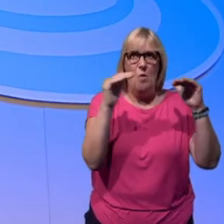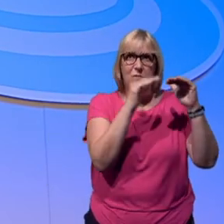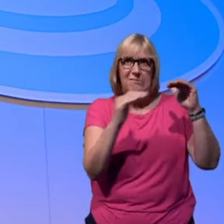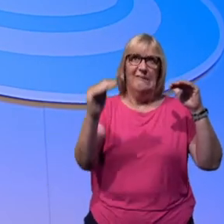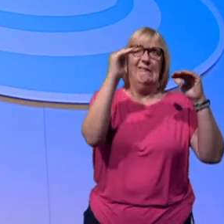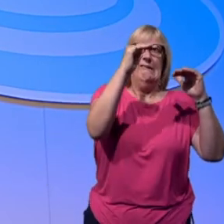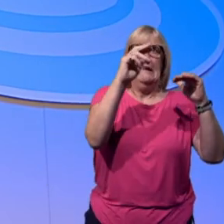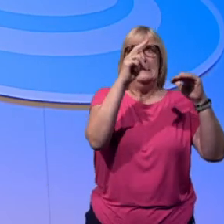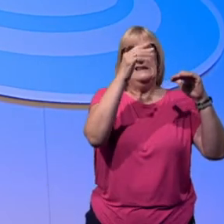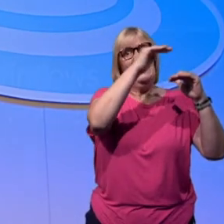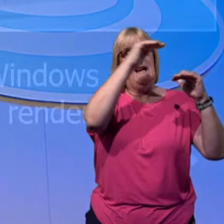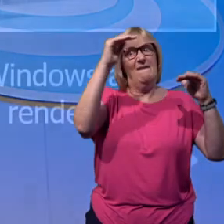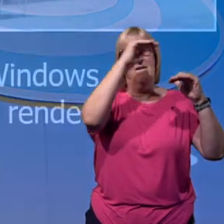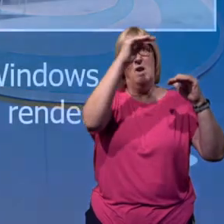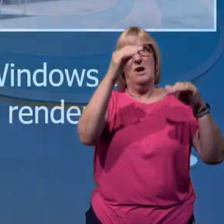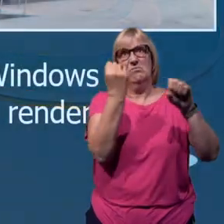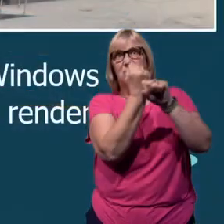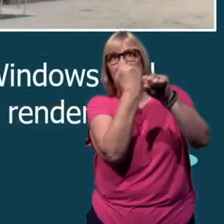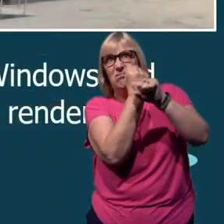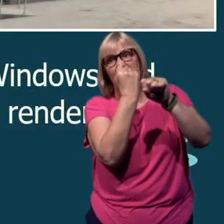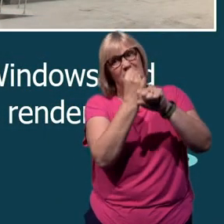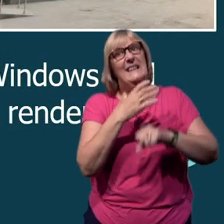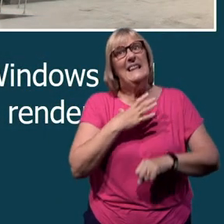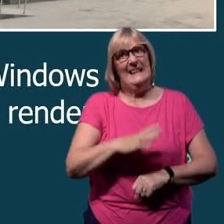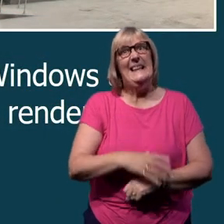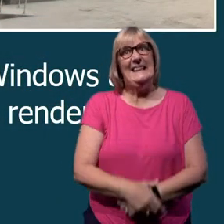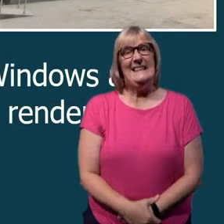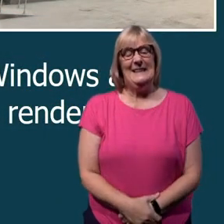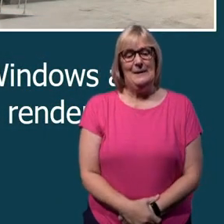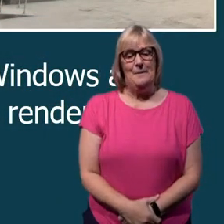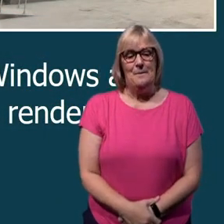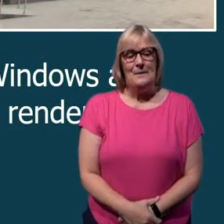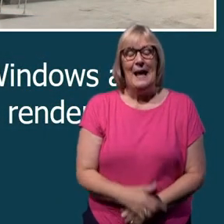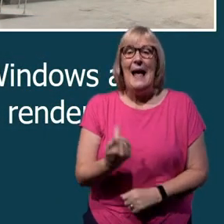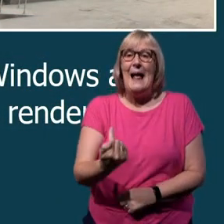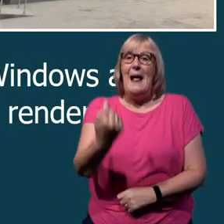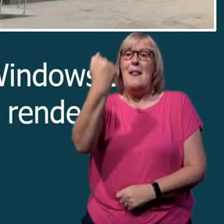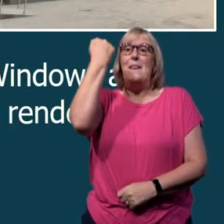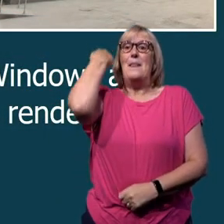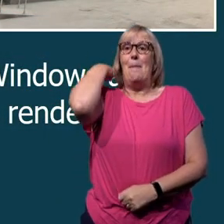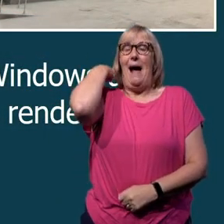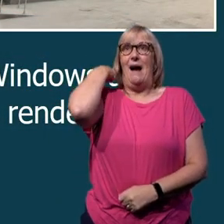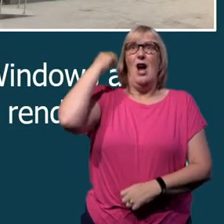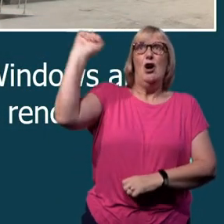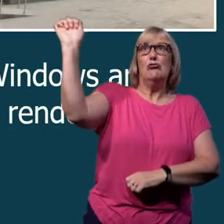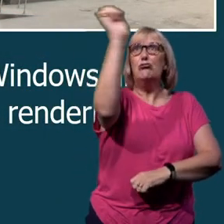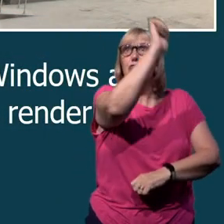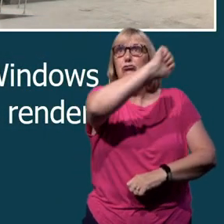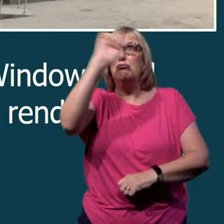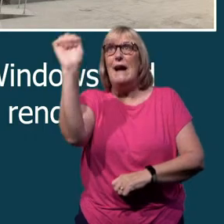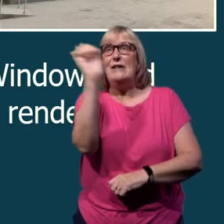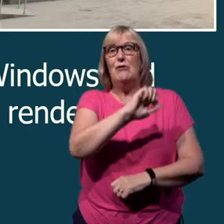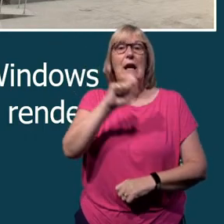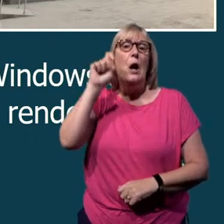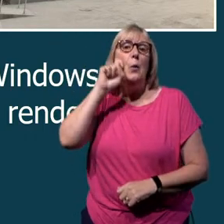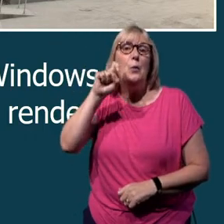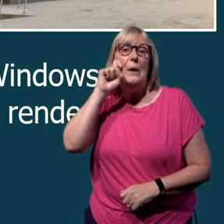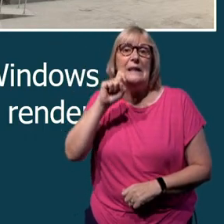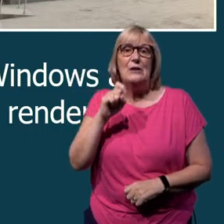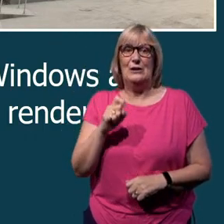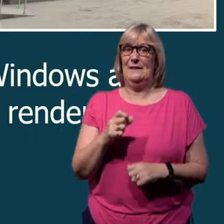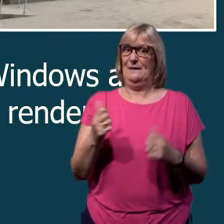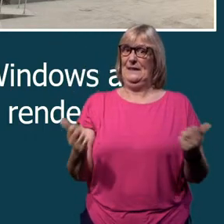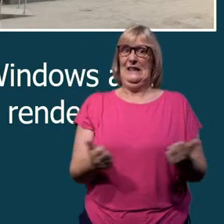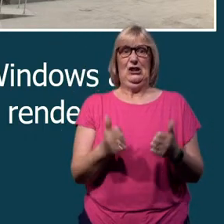the second floor still need to be refurbished. And at the rear of the building, the rendering and the windows still need to be done. And we need